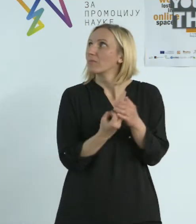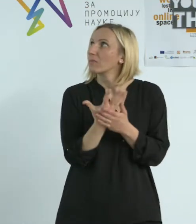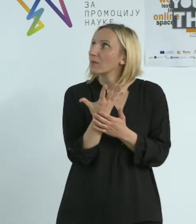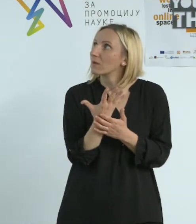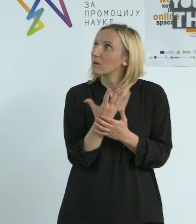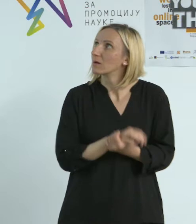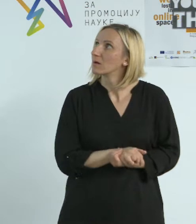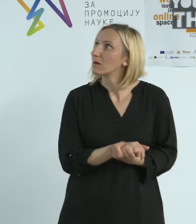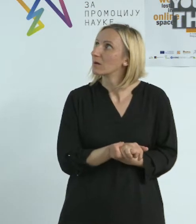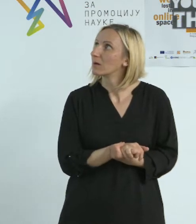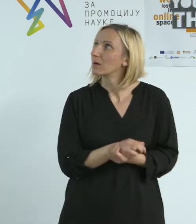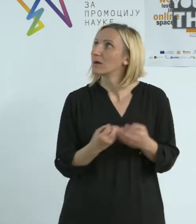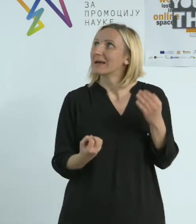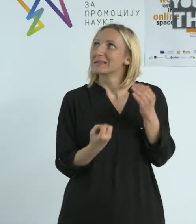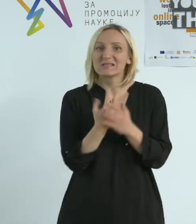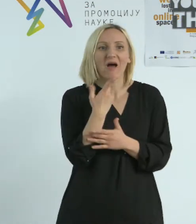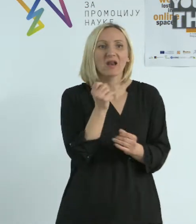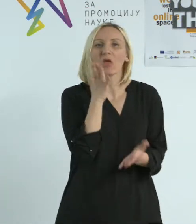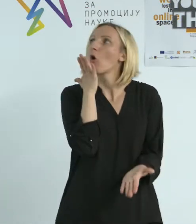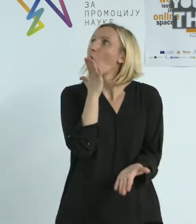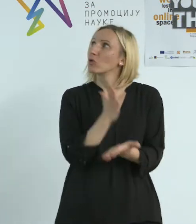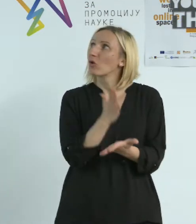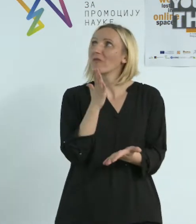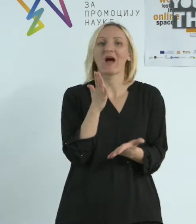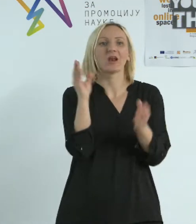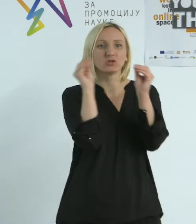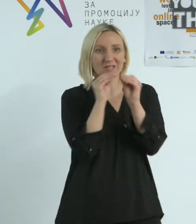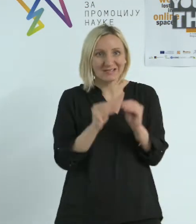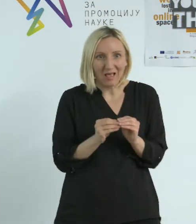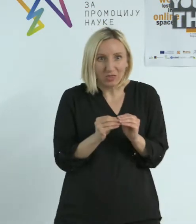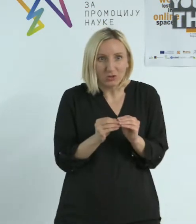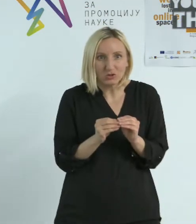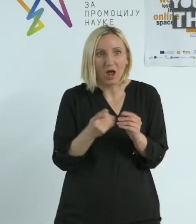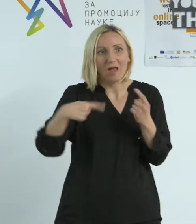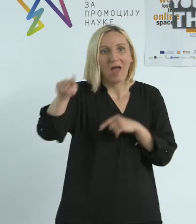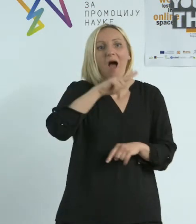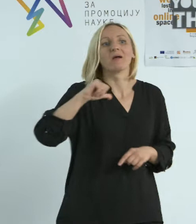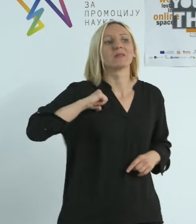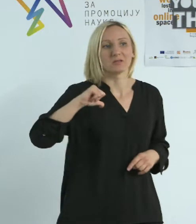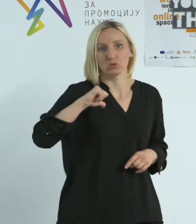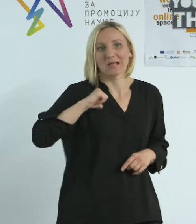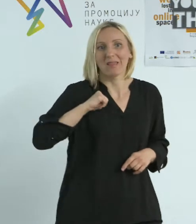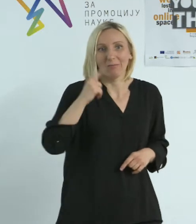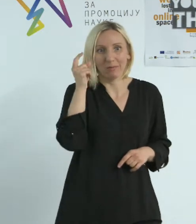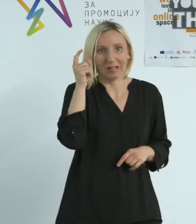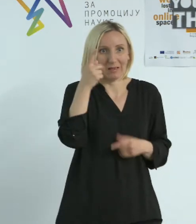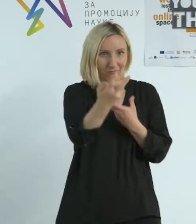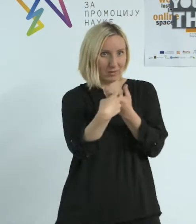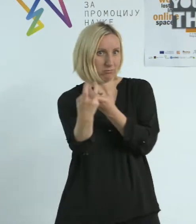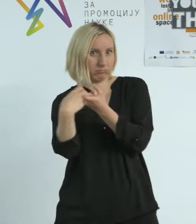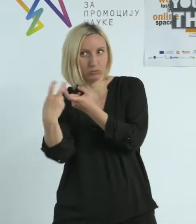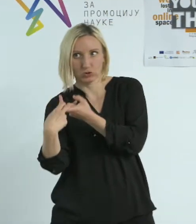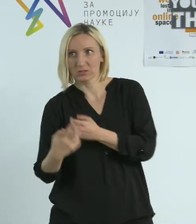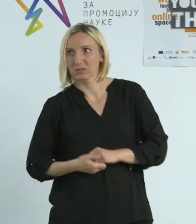appropriation and context for the course. So we've put a lot of interesting things. We tried to do it. The next one, it's